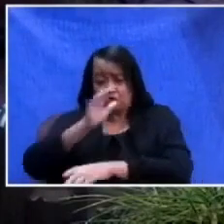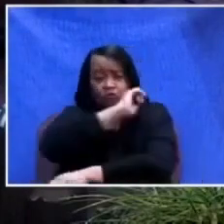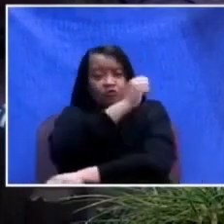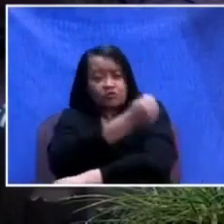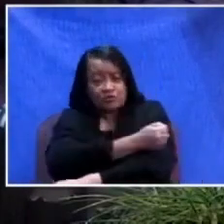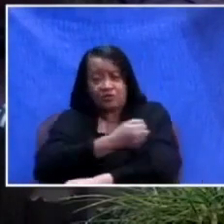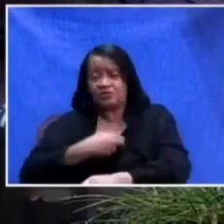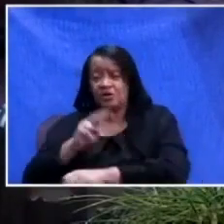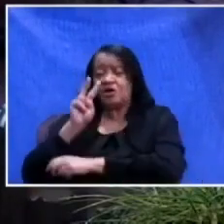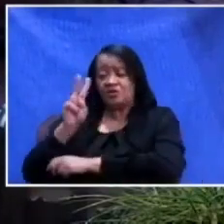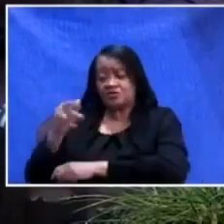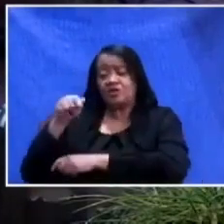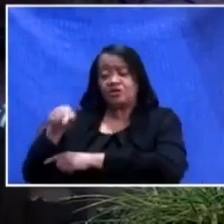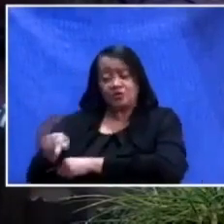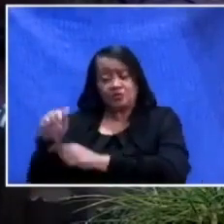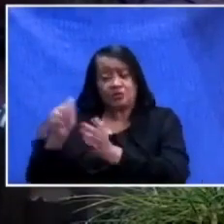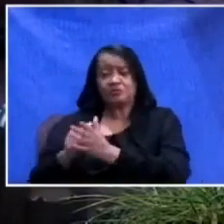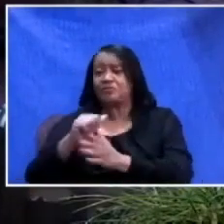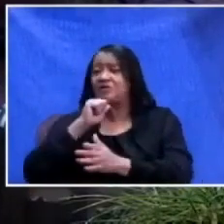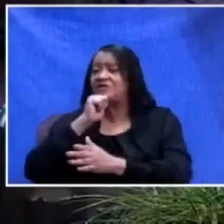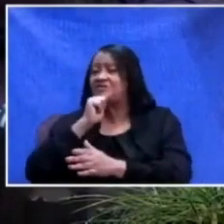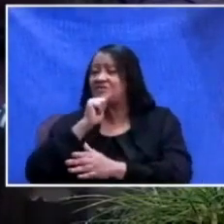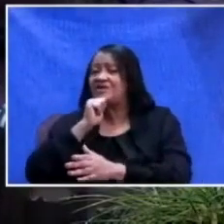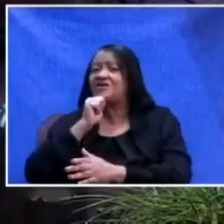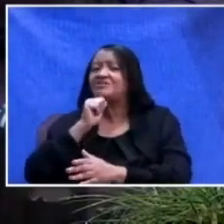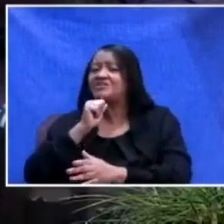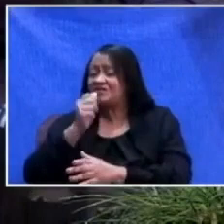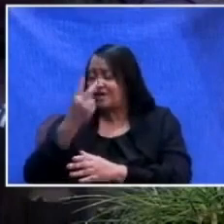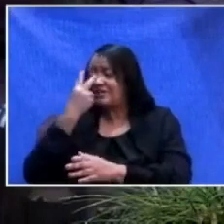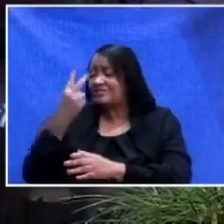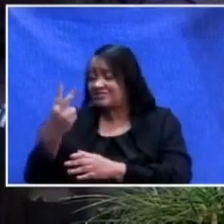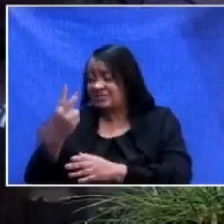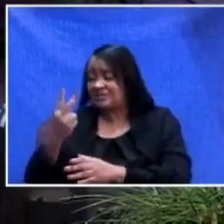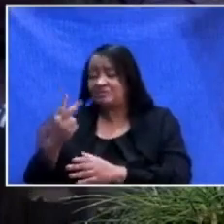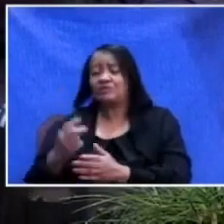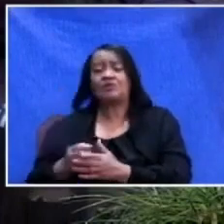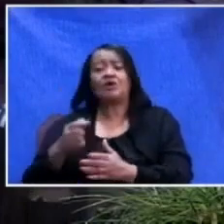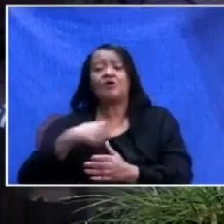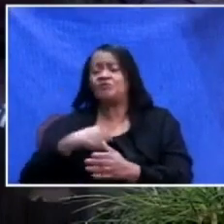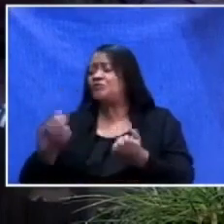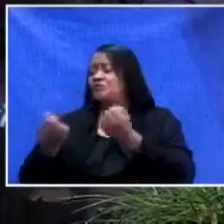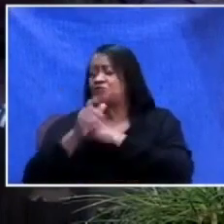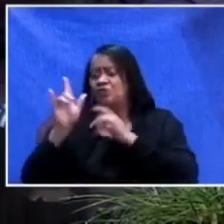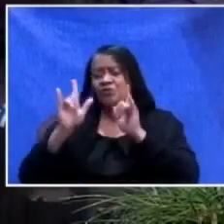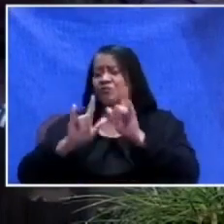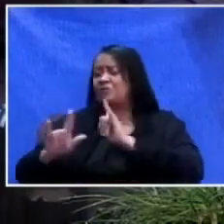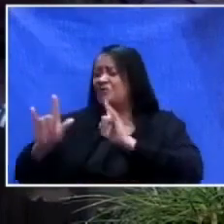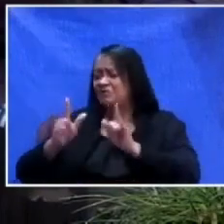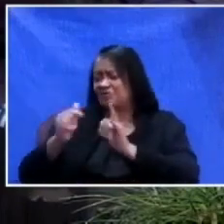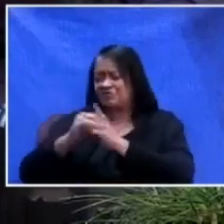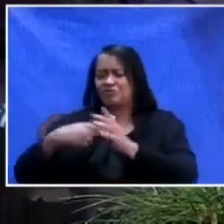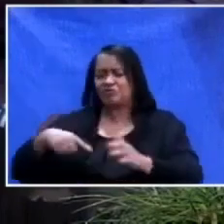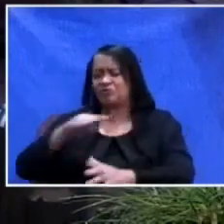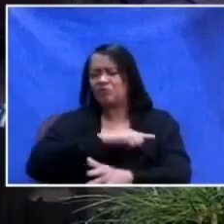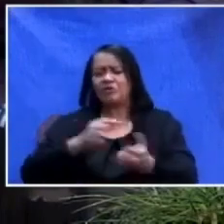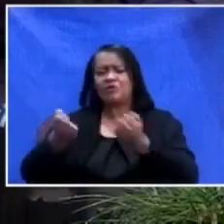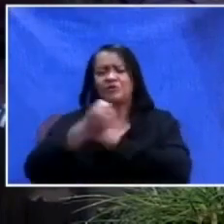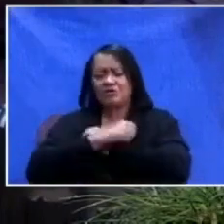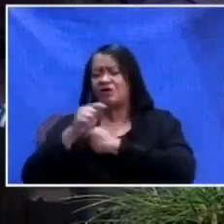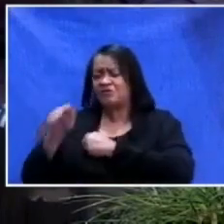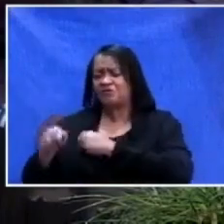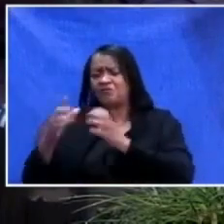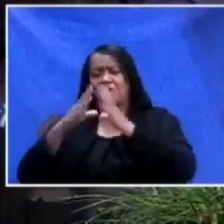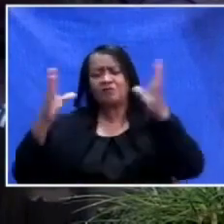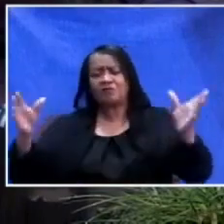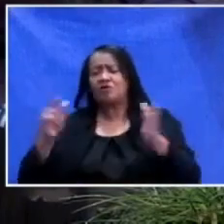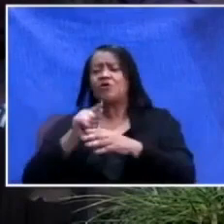that I see in you, it's not what you say, it's what I see. And I love you so, we love you so much